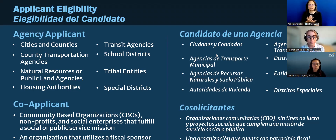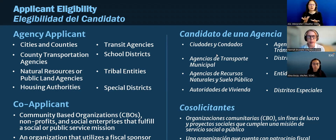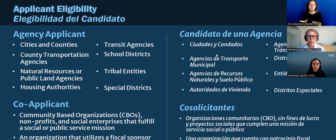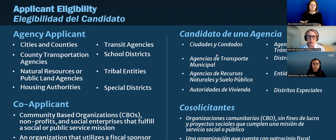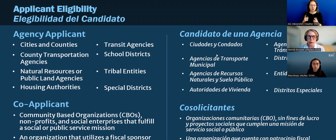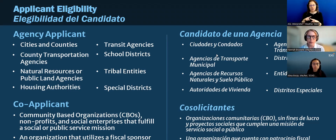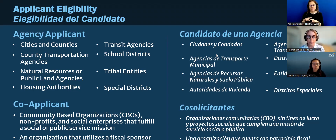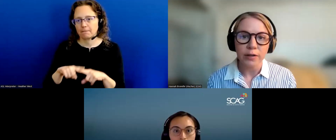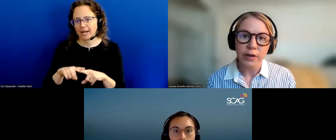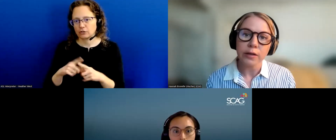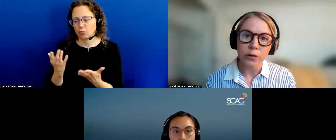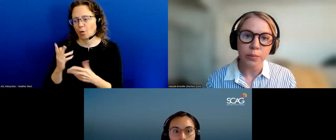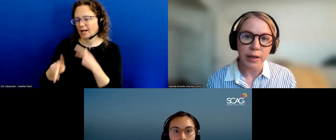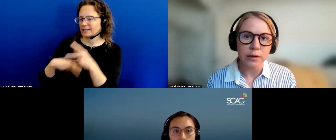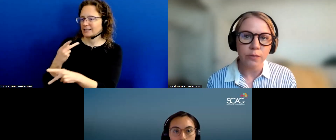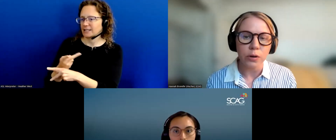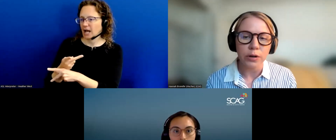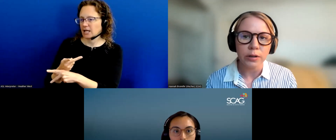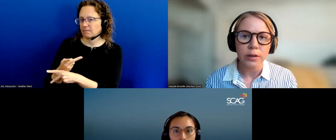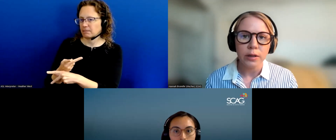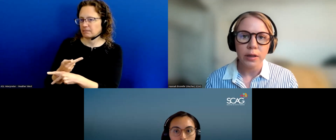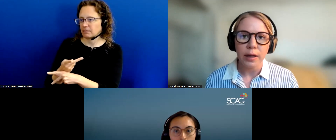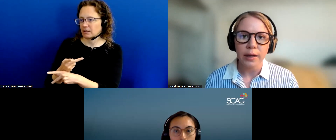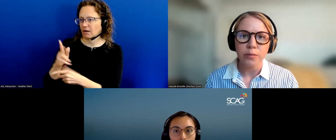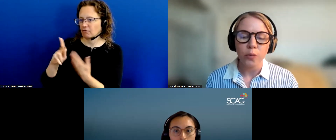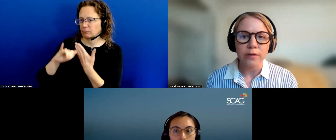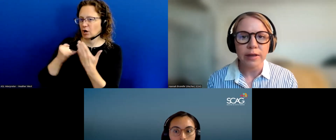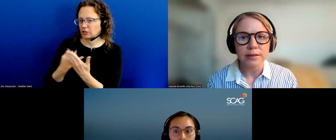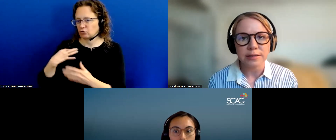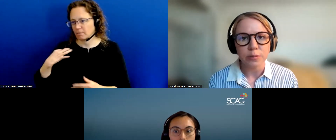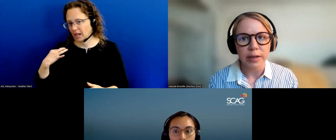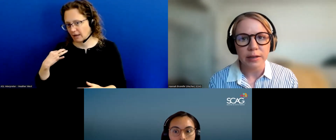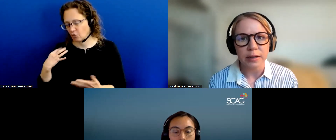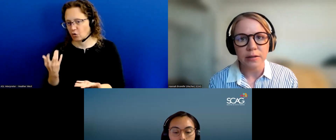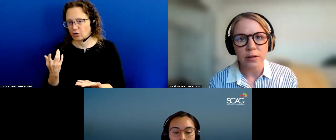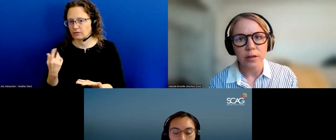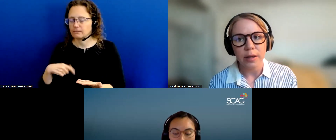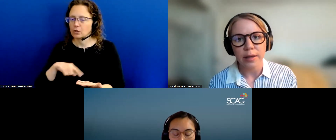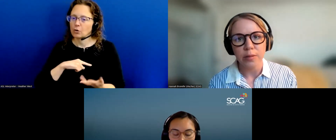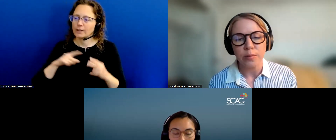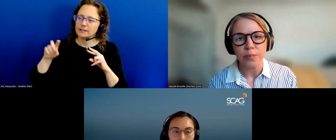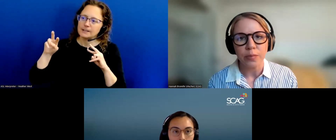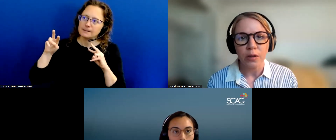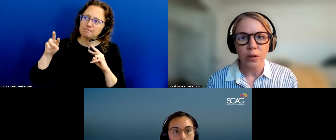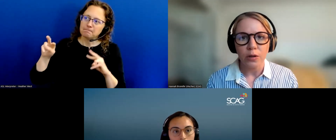on the type of project that you're applying for. We've anticipated,